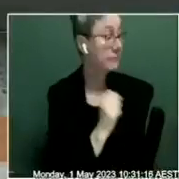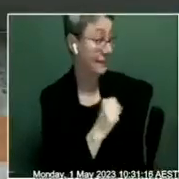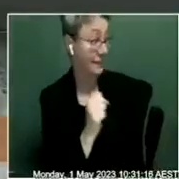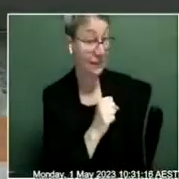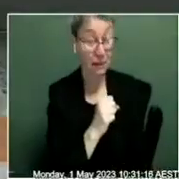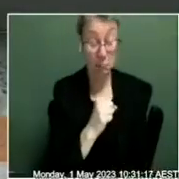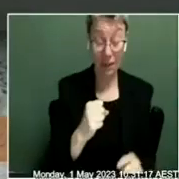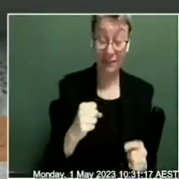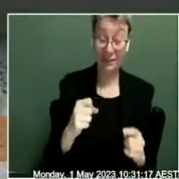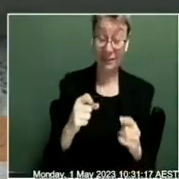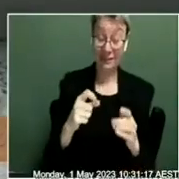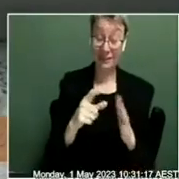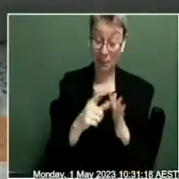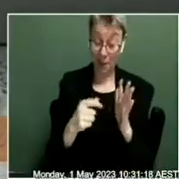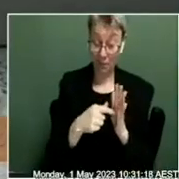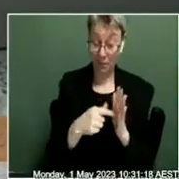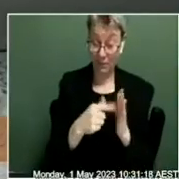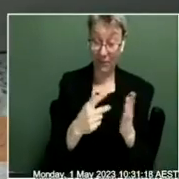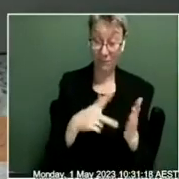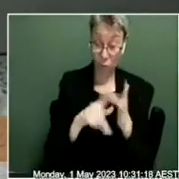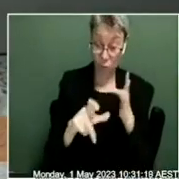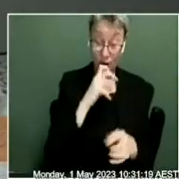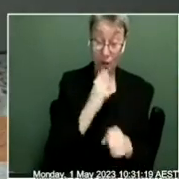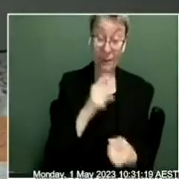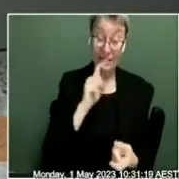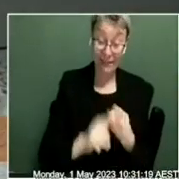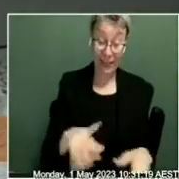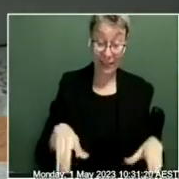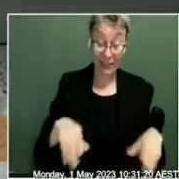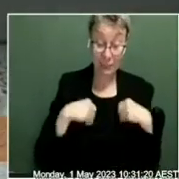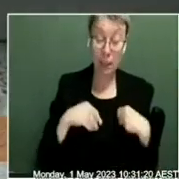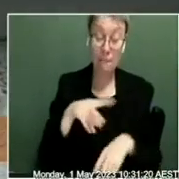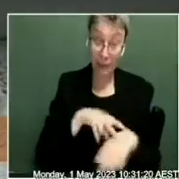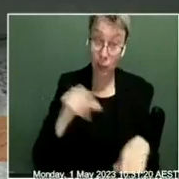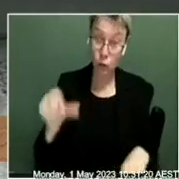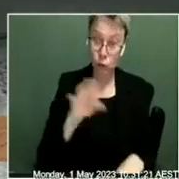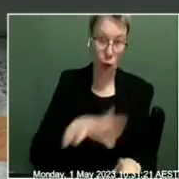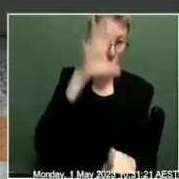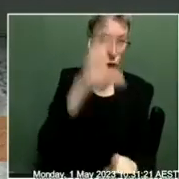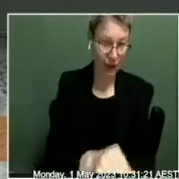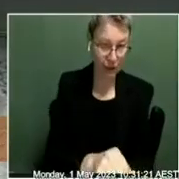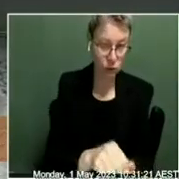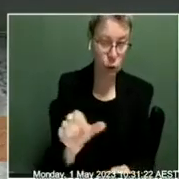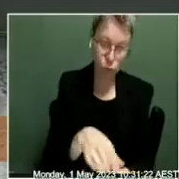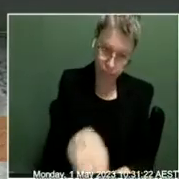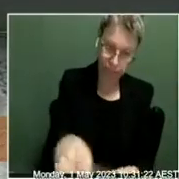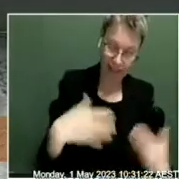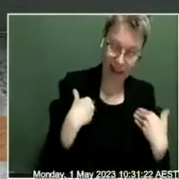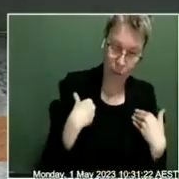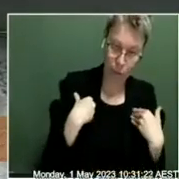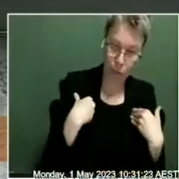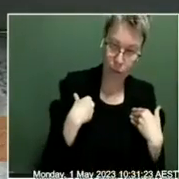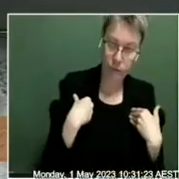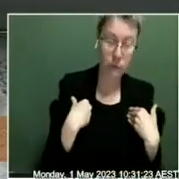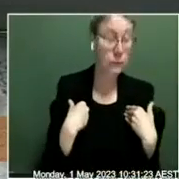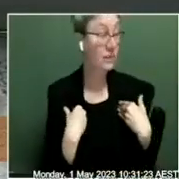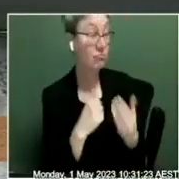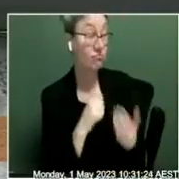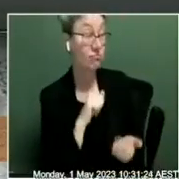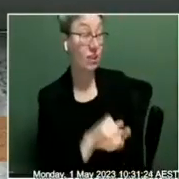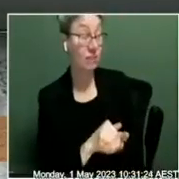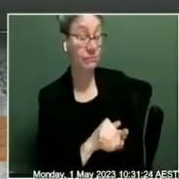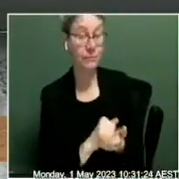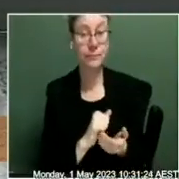Parliament, the people elected by Victorians to represent them, voted to abolish that crime from November